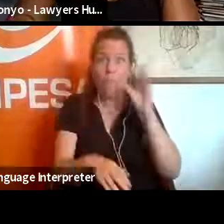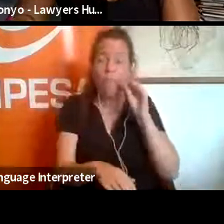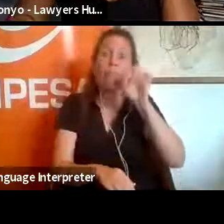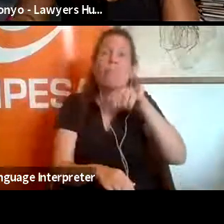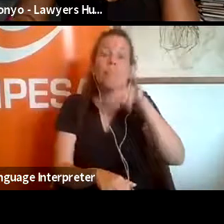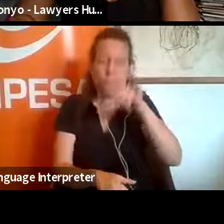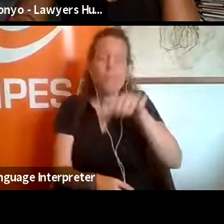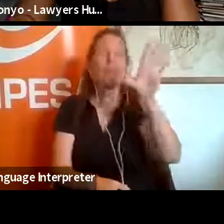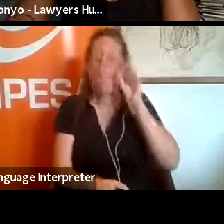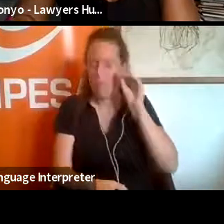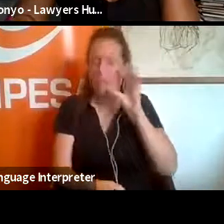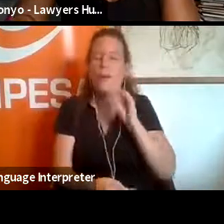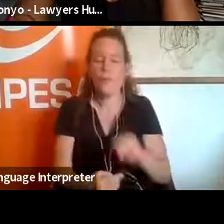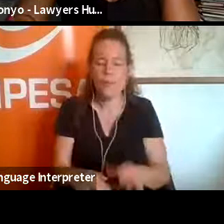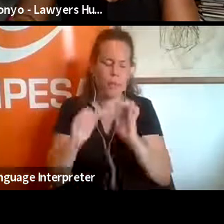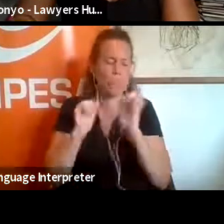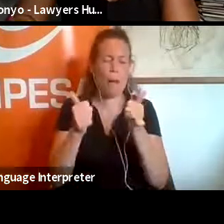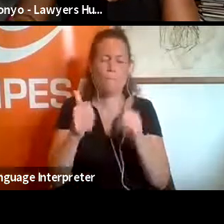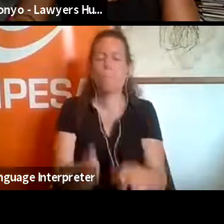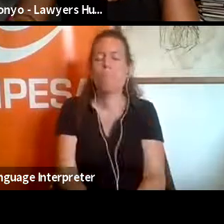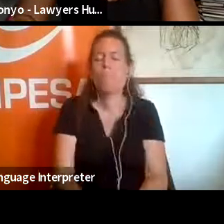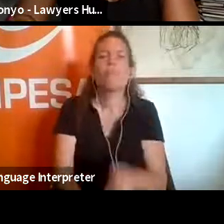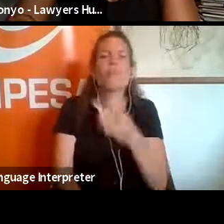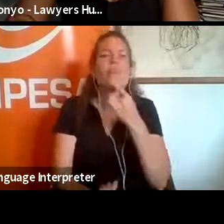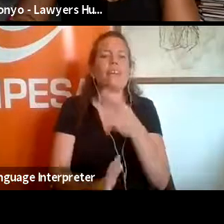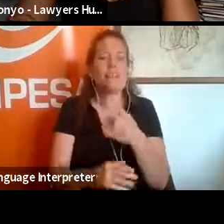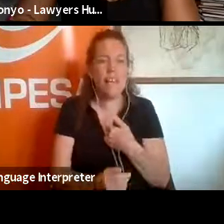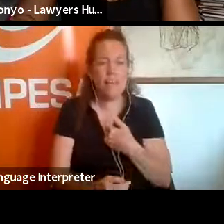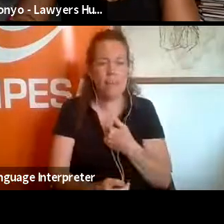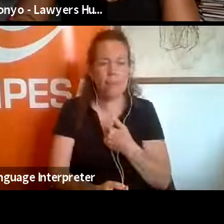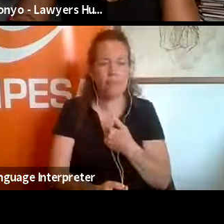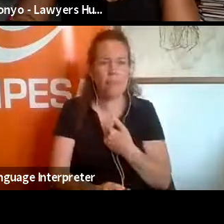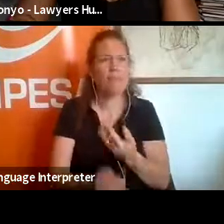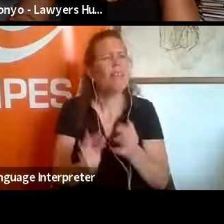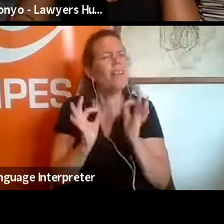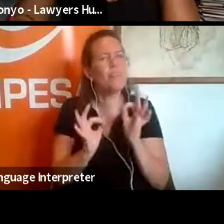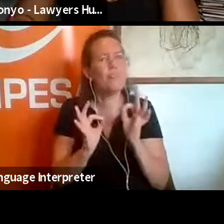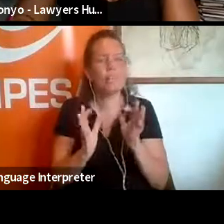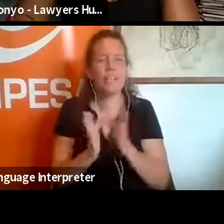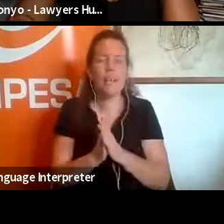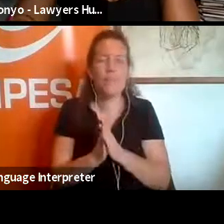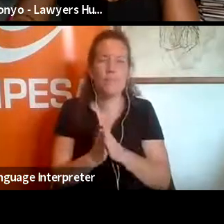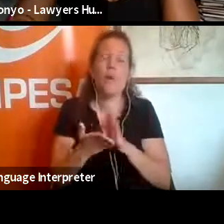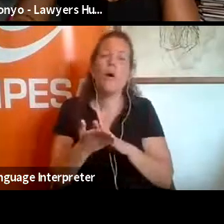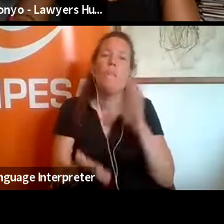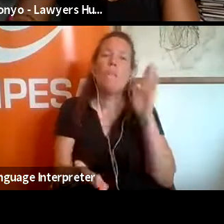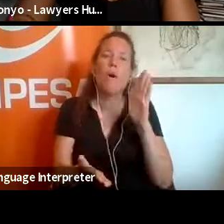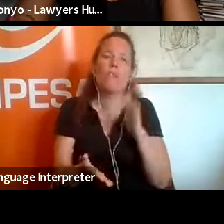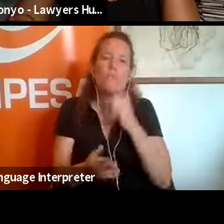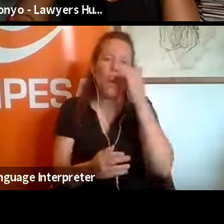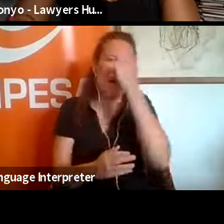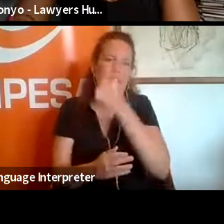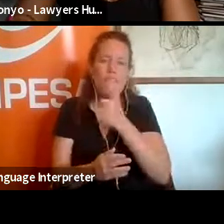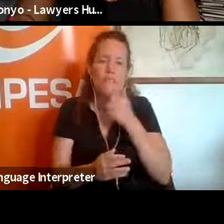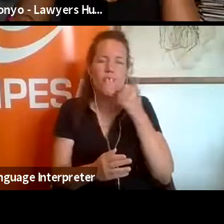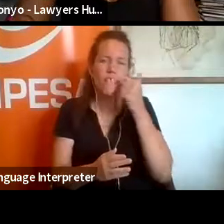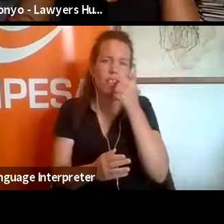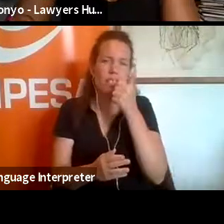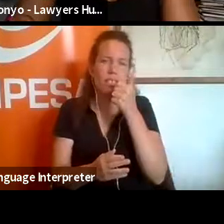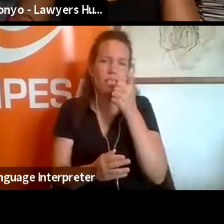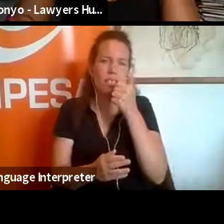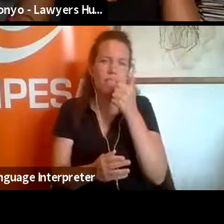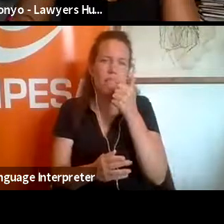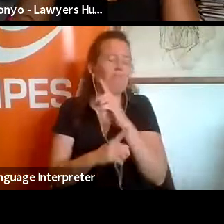hear you, yes. Awesome. I'm saying that typically most African governments wouldn't use